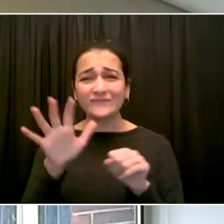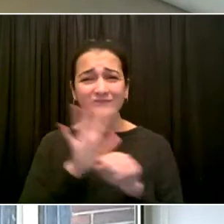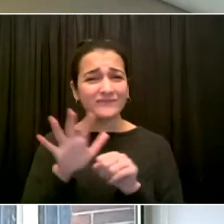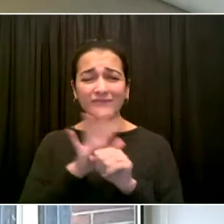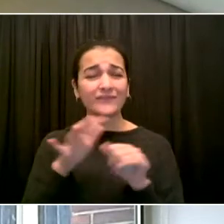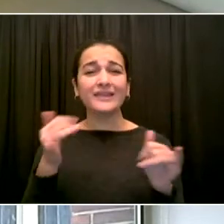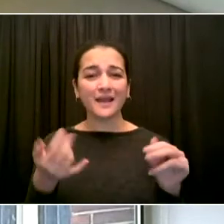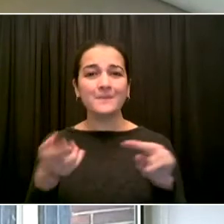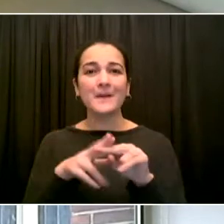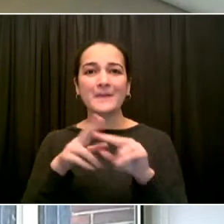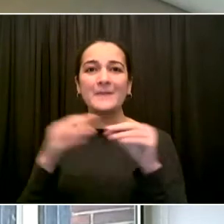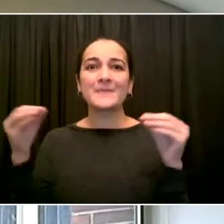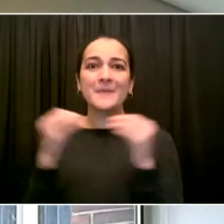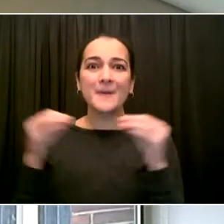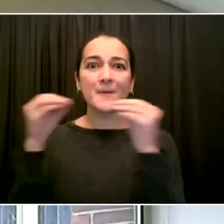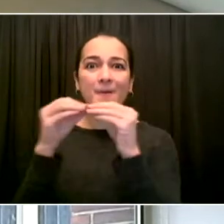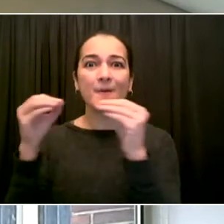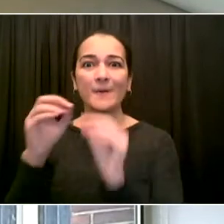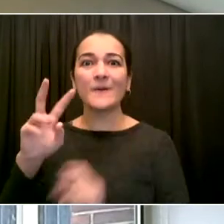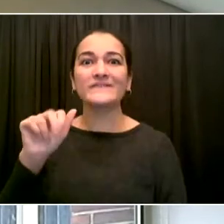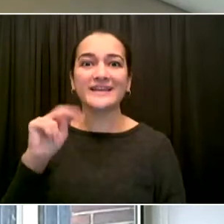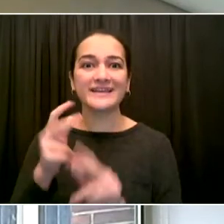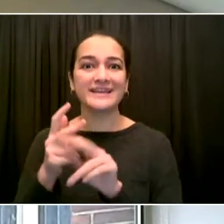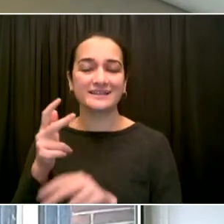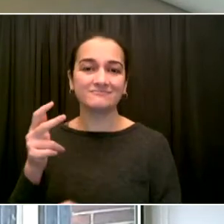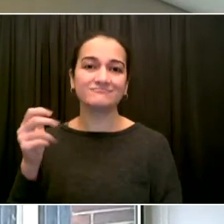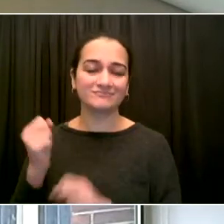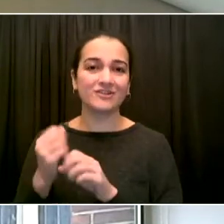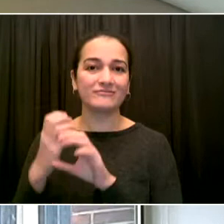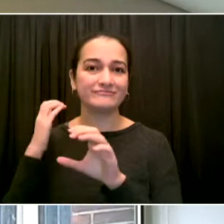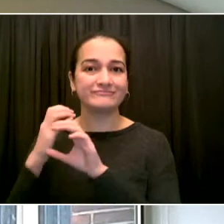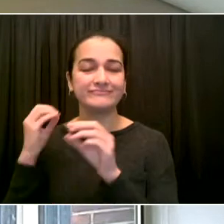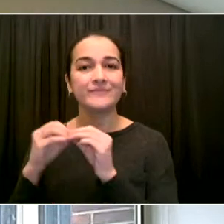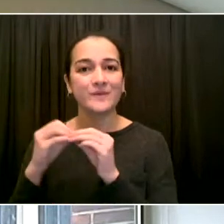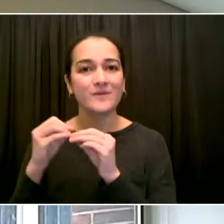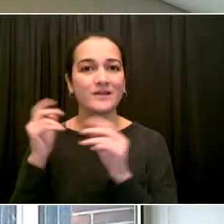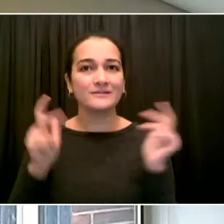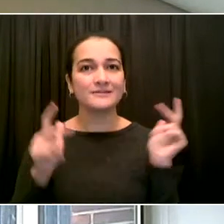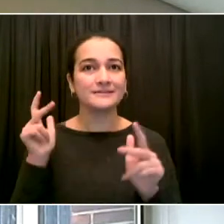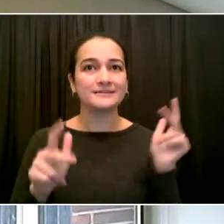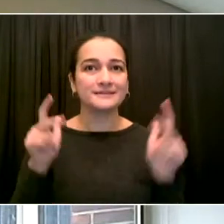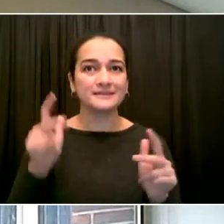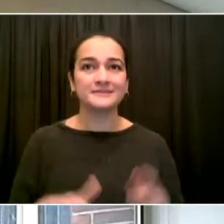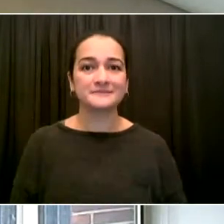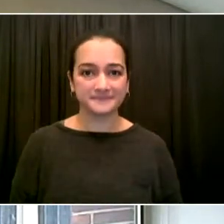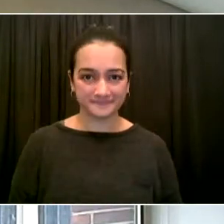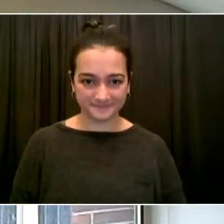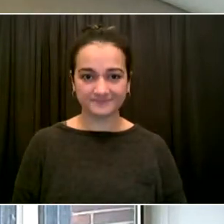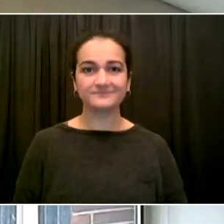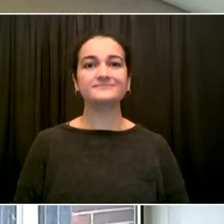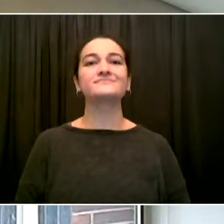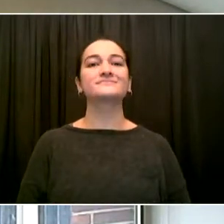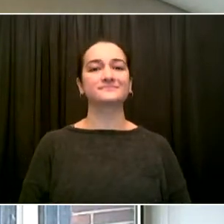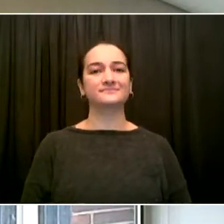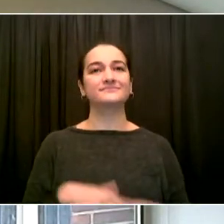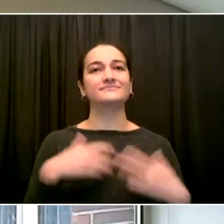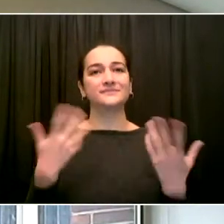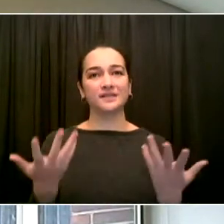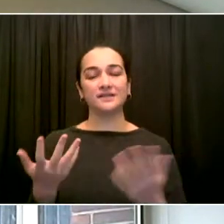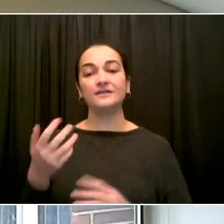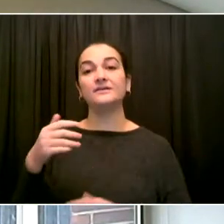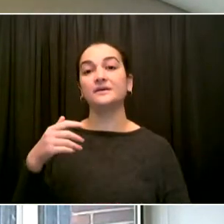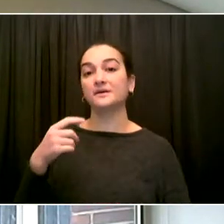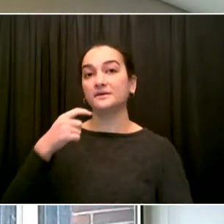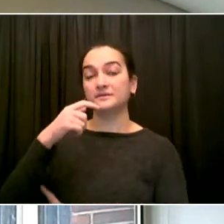most. By February of 2021, we had 40 mobile units. Today, I'm announcing that we are doubling the size of our mobile